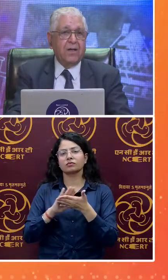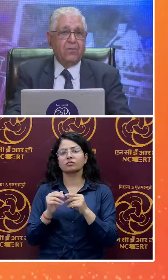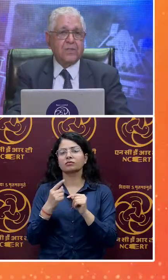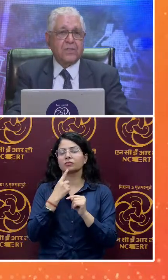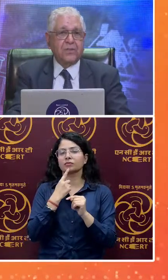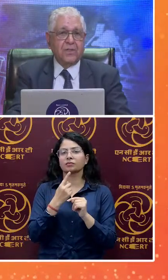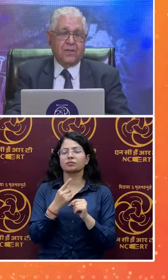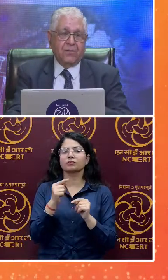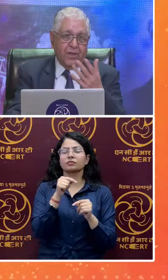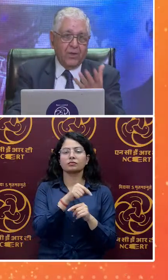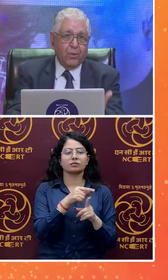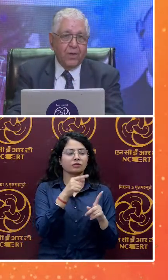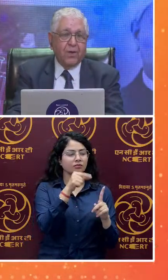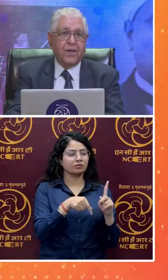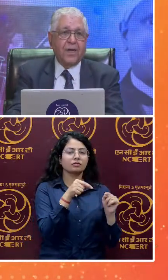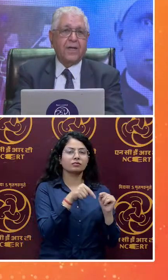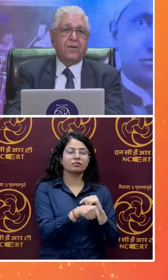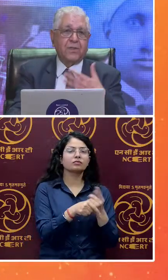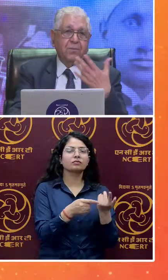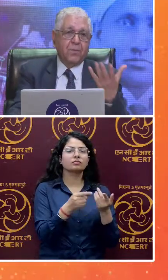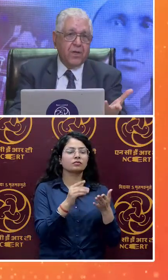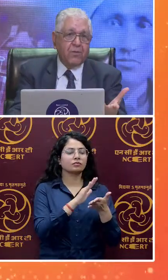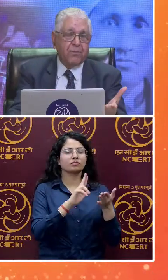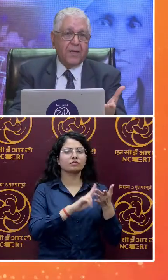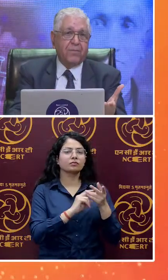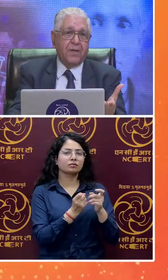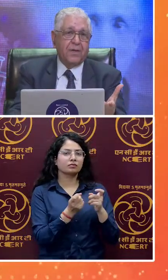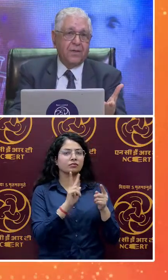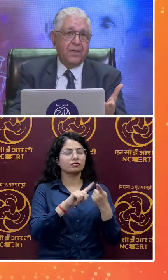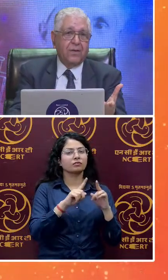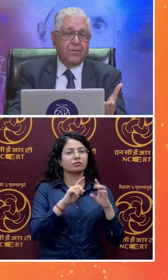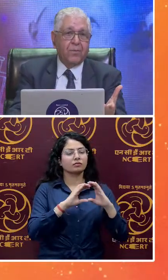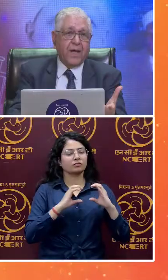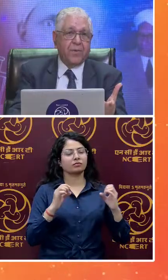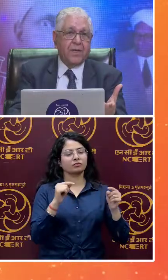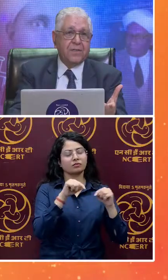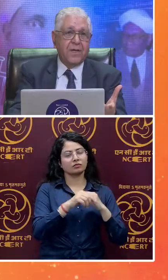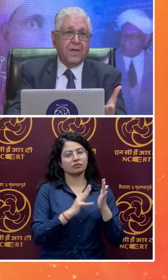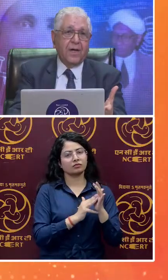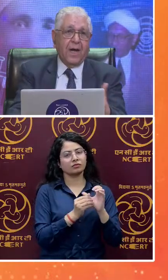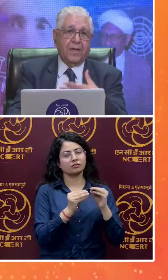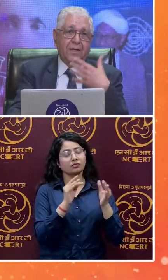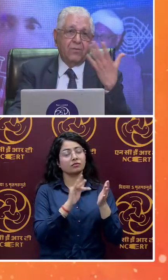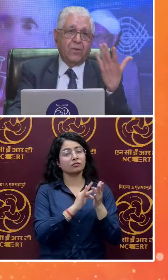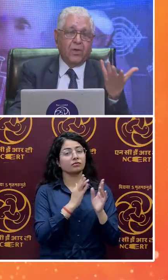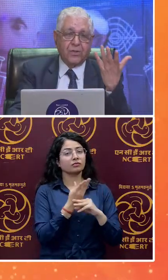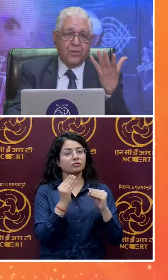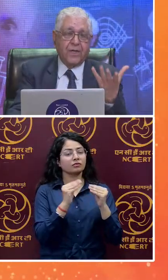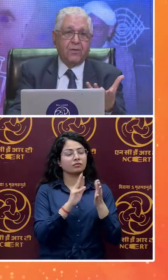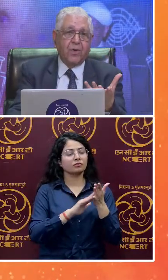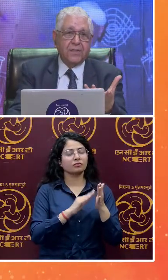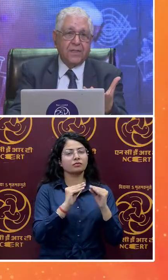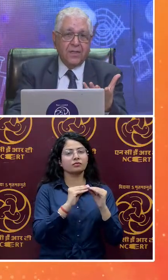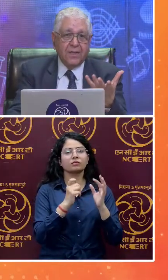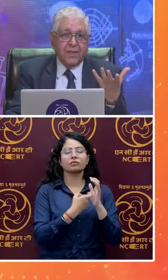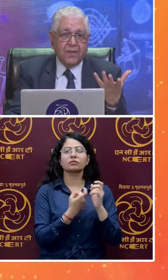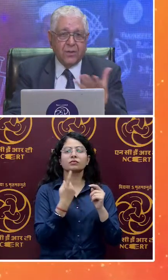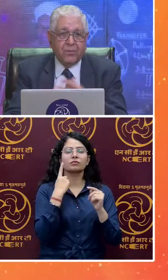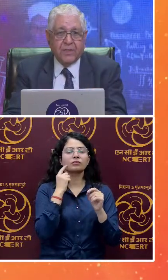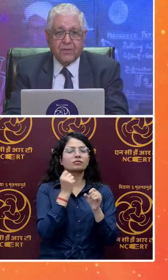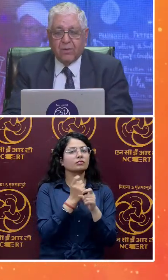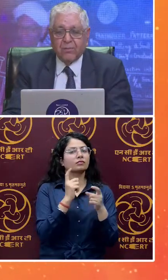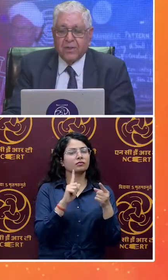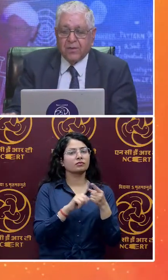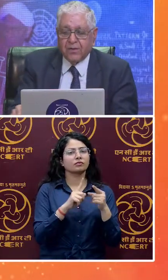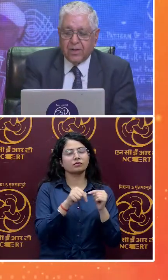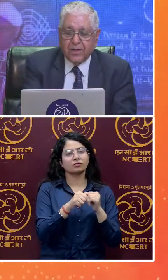A.V. Hill was a Nobel laureate, he was a member of parliament from Cambridge, and he was also the advisor to the